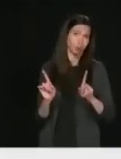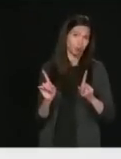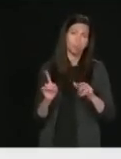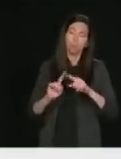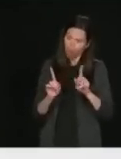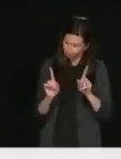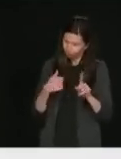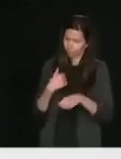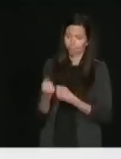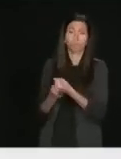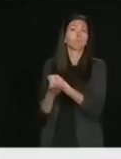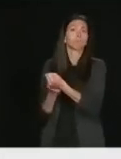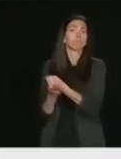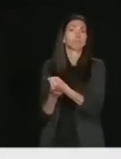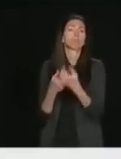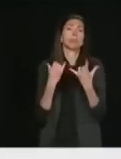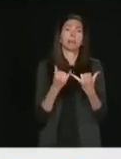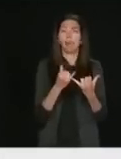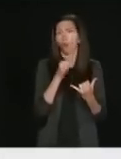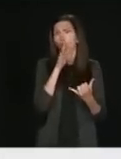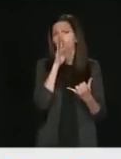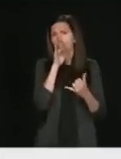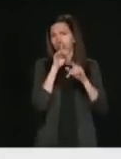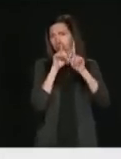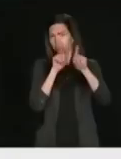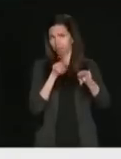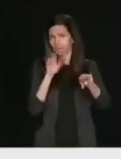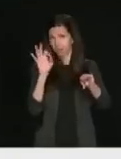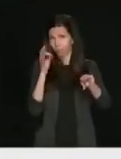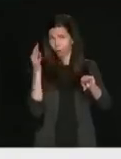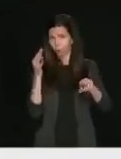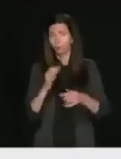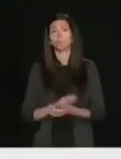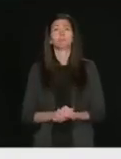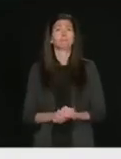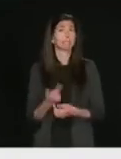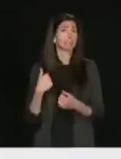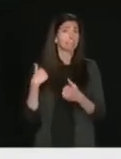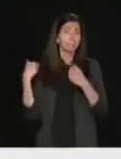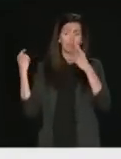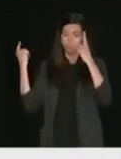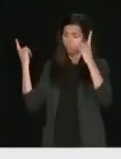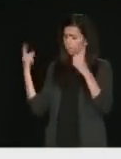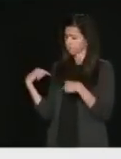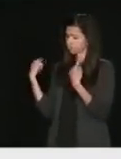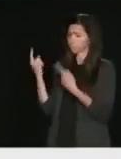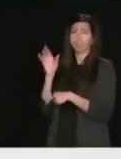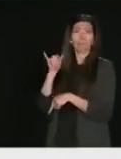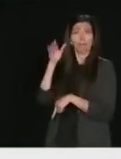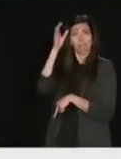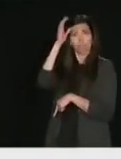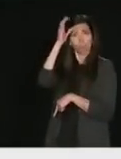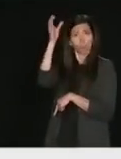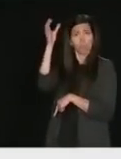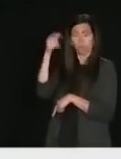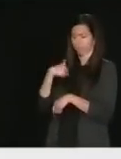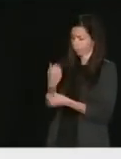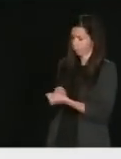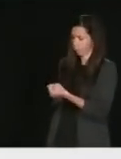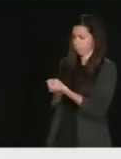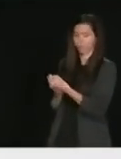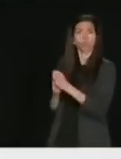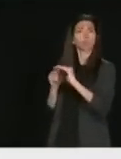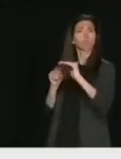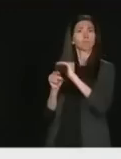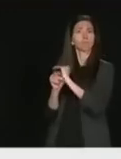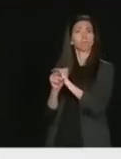Okay. I always defended the Keystone pipeline. 2 years before being